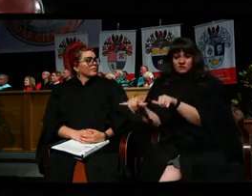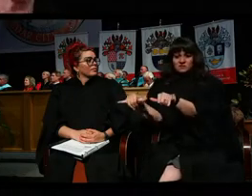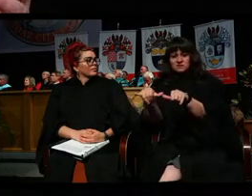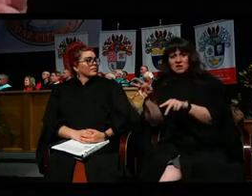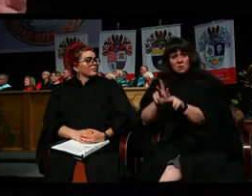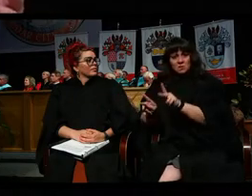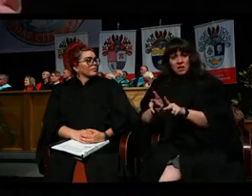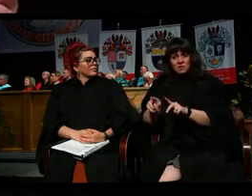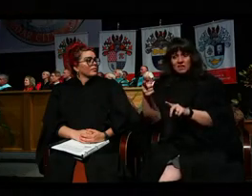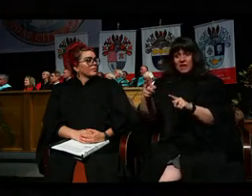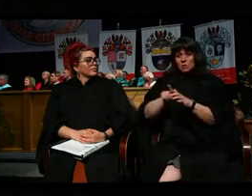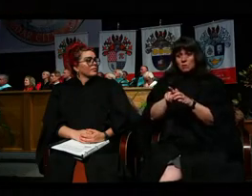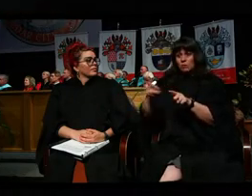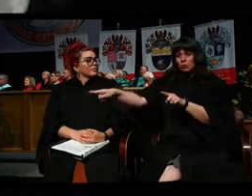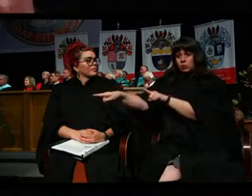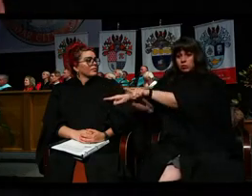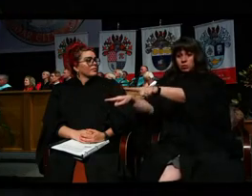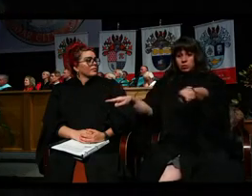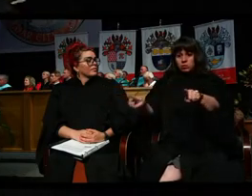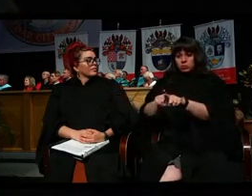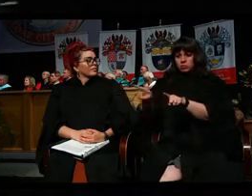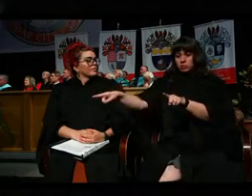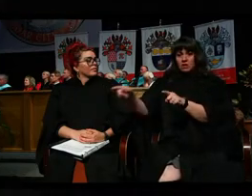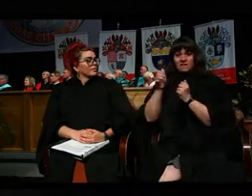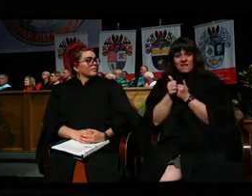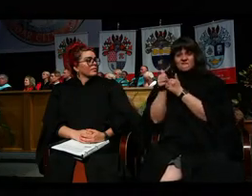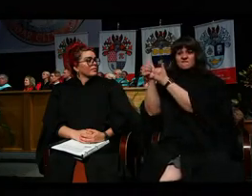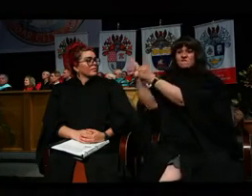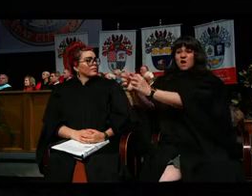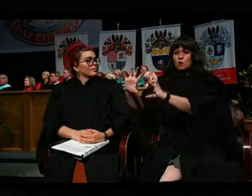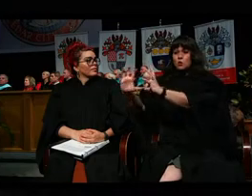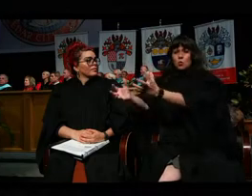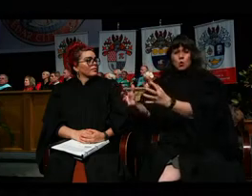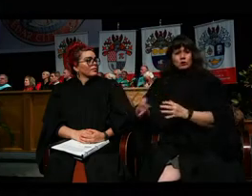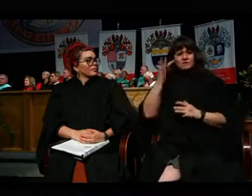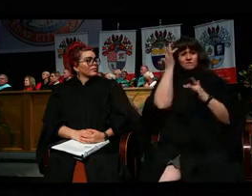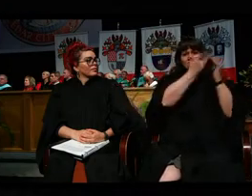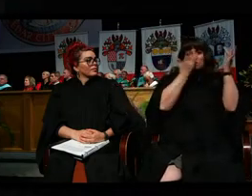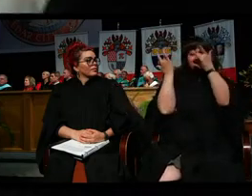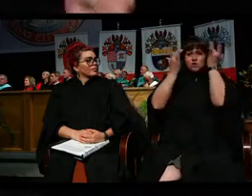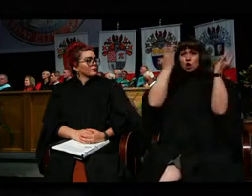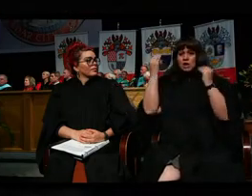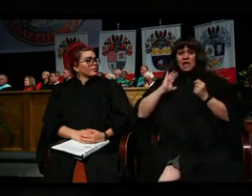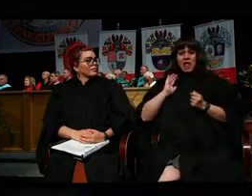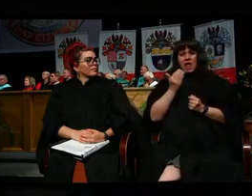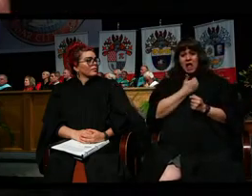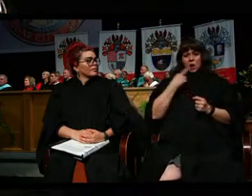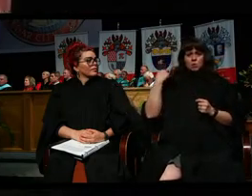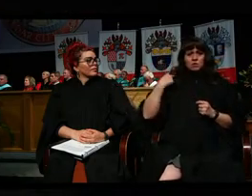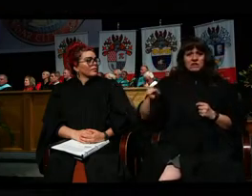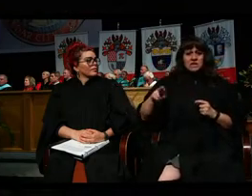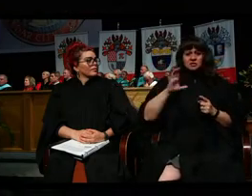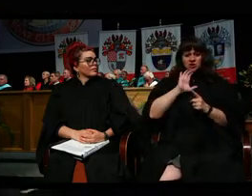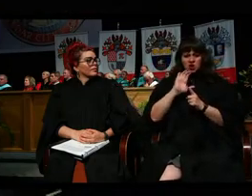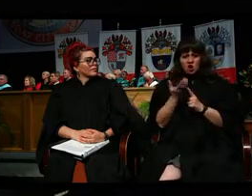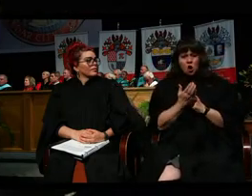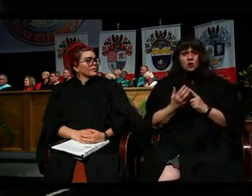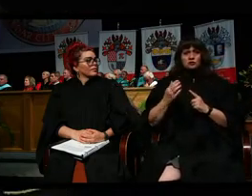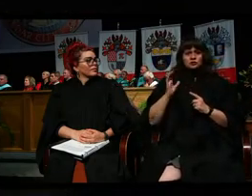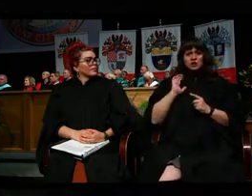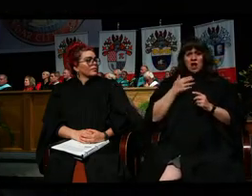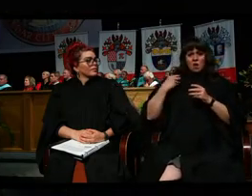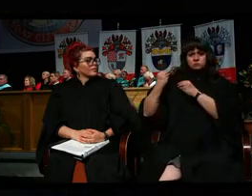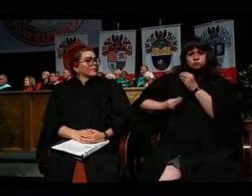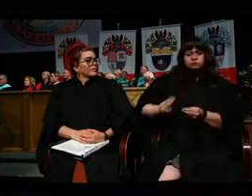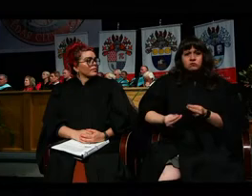get lost. They will go with the ways of the world. They will forget our history and our heritage, our religion, our faith. They will lose